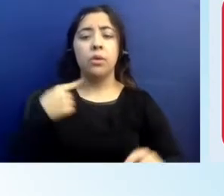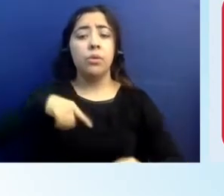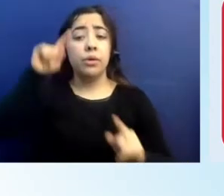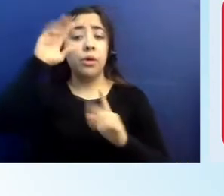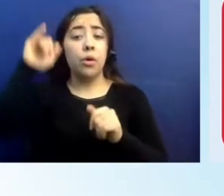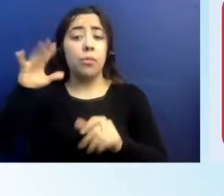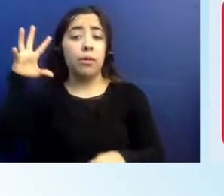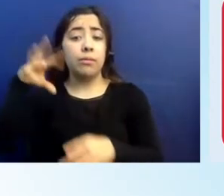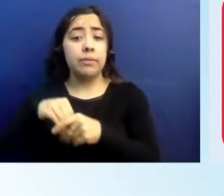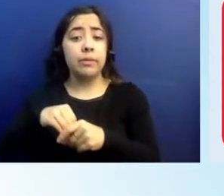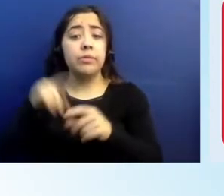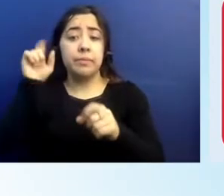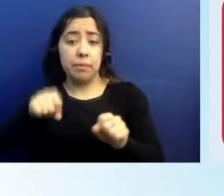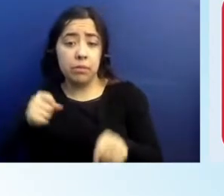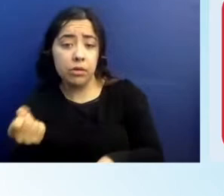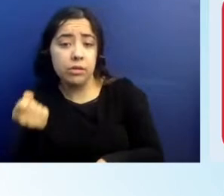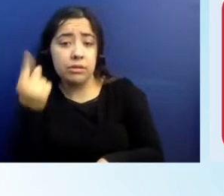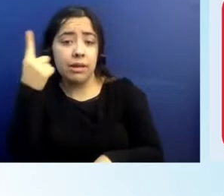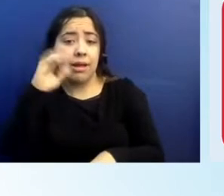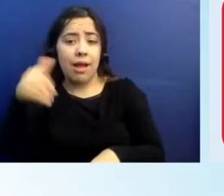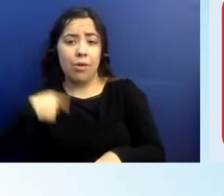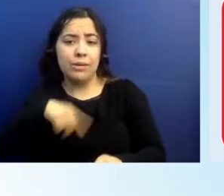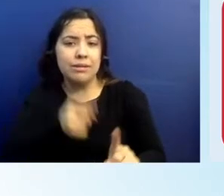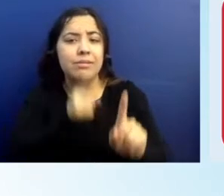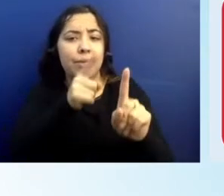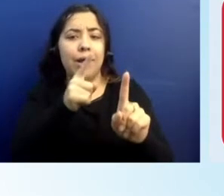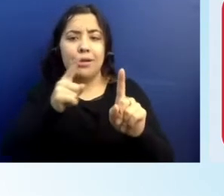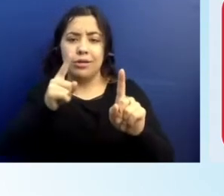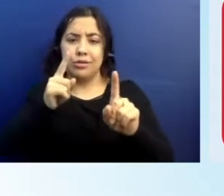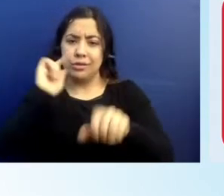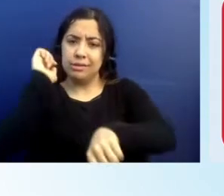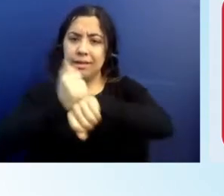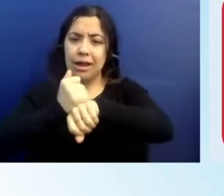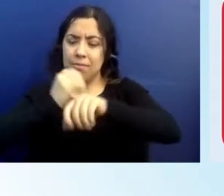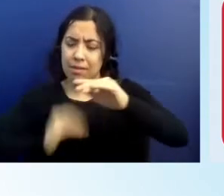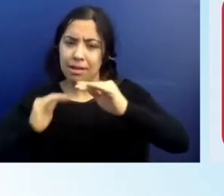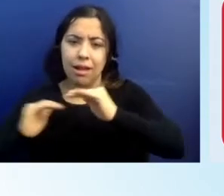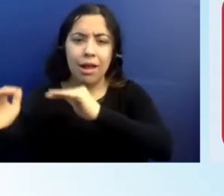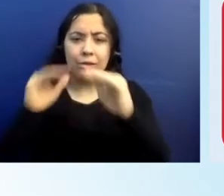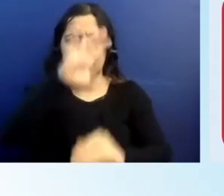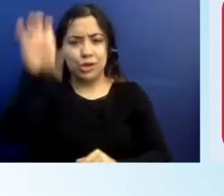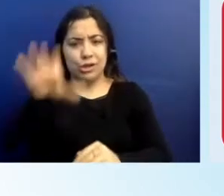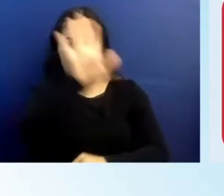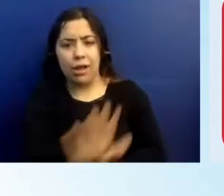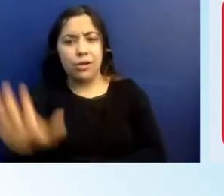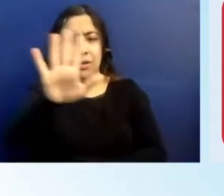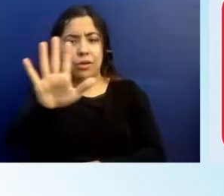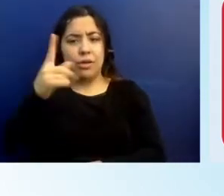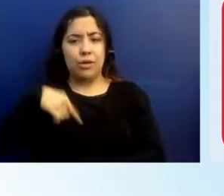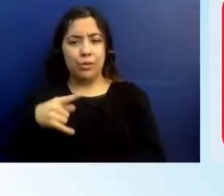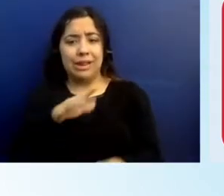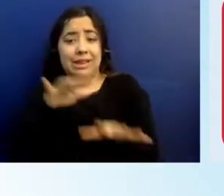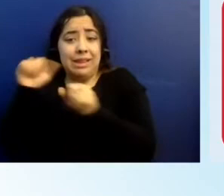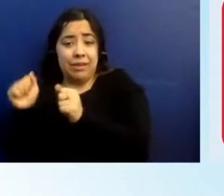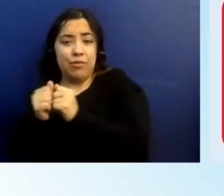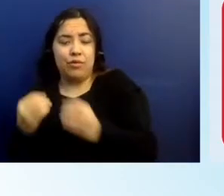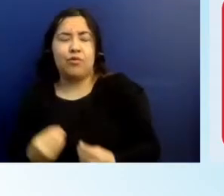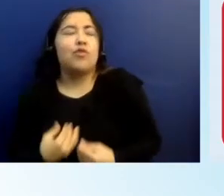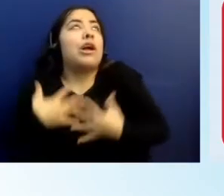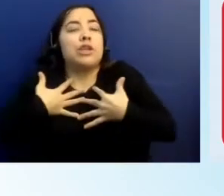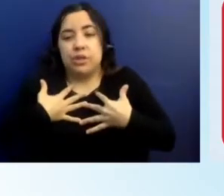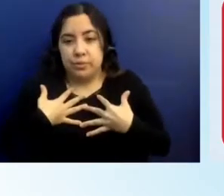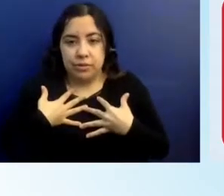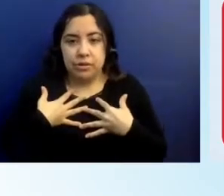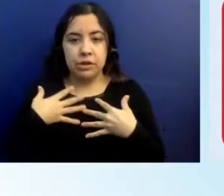Chicago region and will leave with fresh inspiration to be part of remaking our regional systems to be more